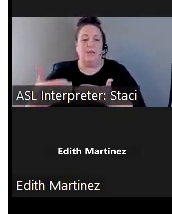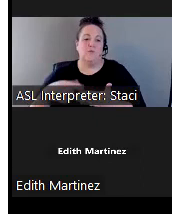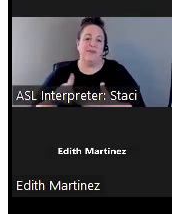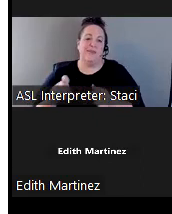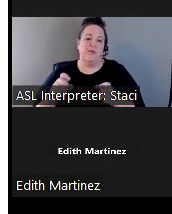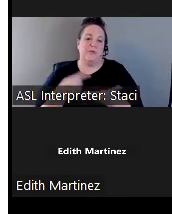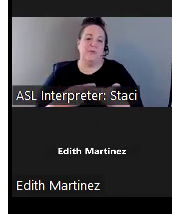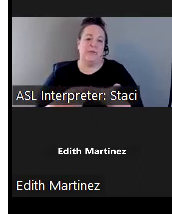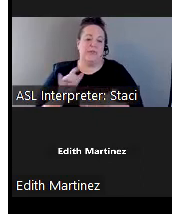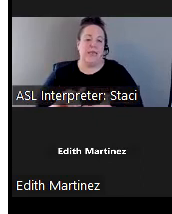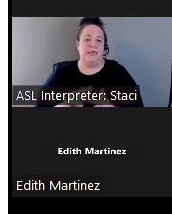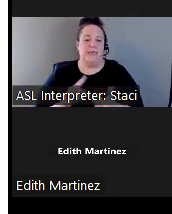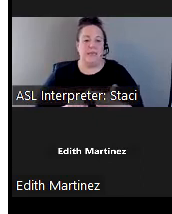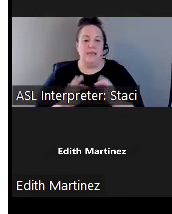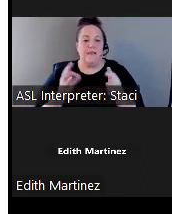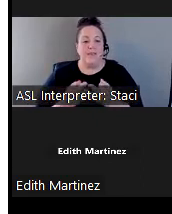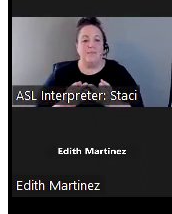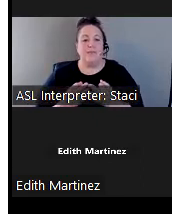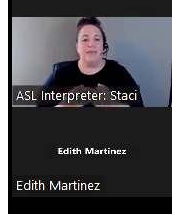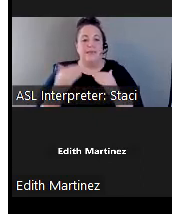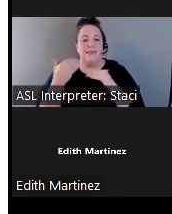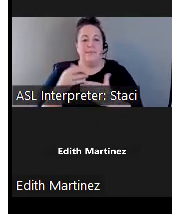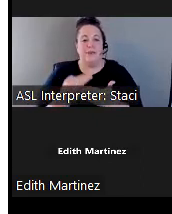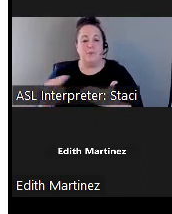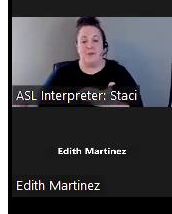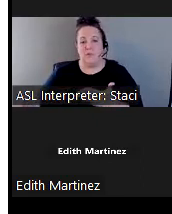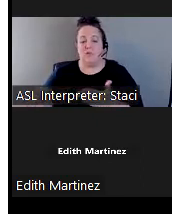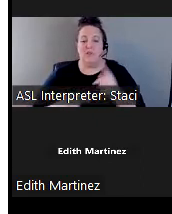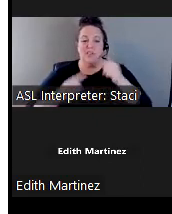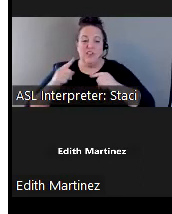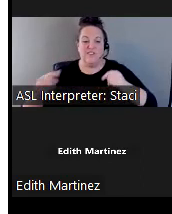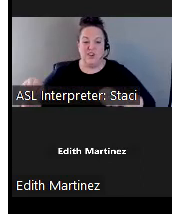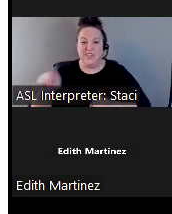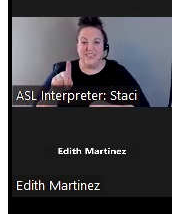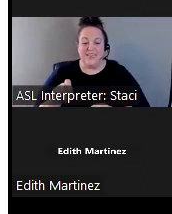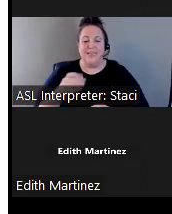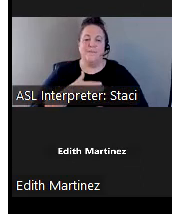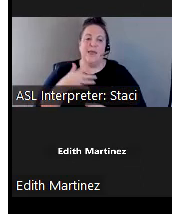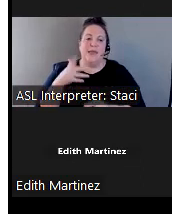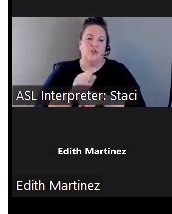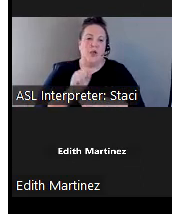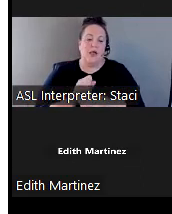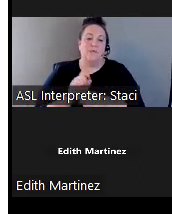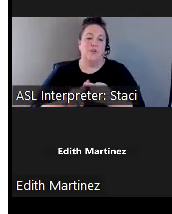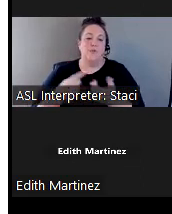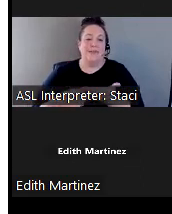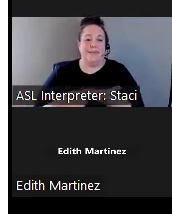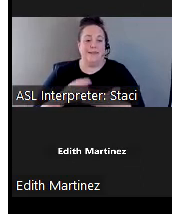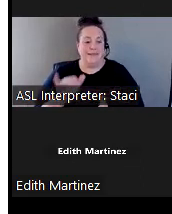families themselves, limited resources and diverse needs. And so it's my job to kind of hit on the 4 of those